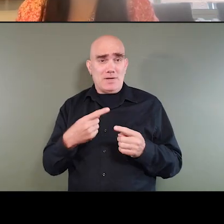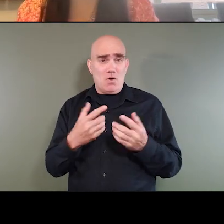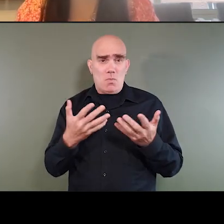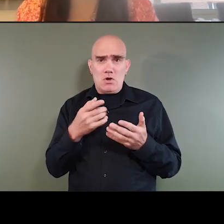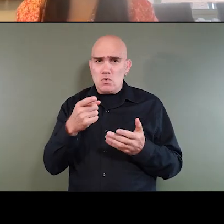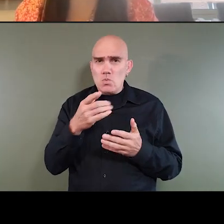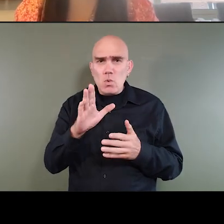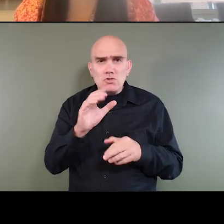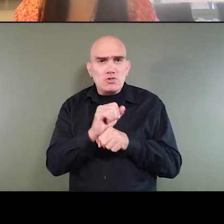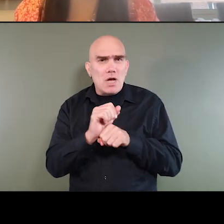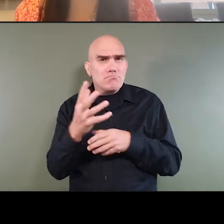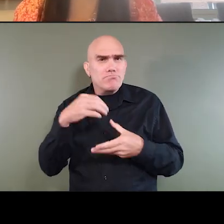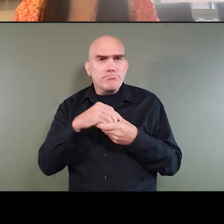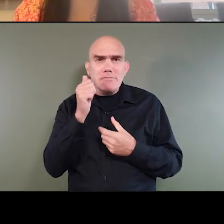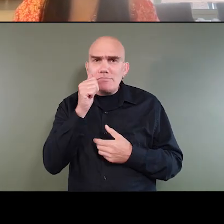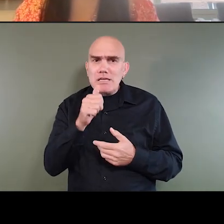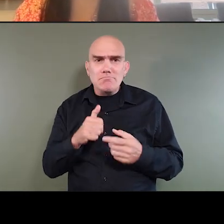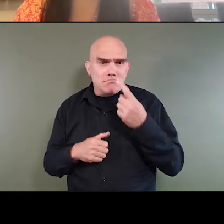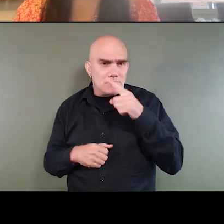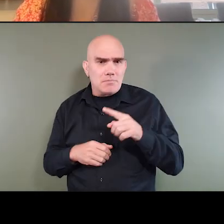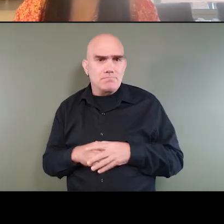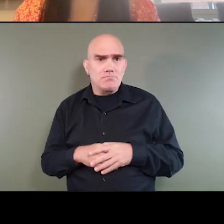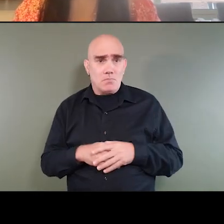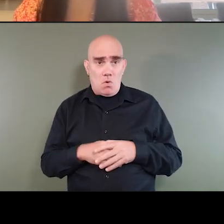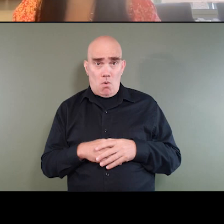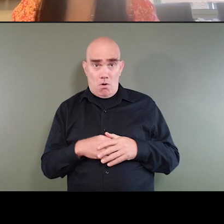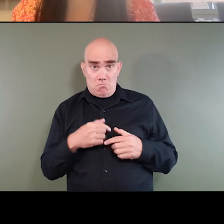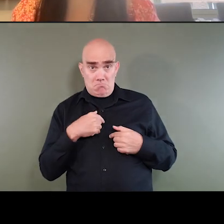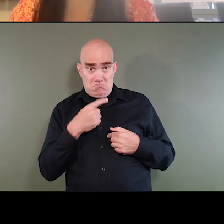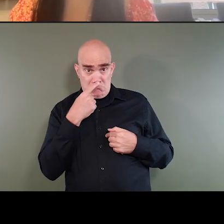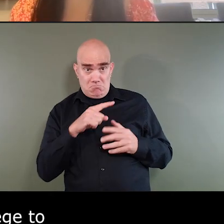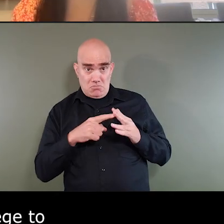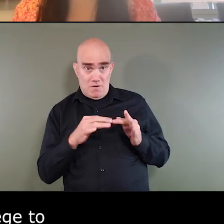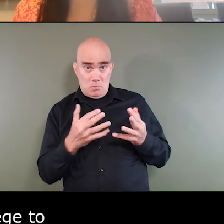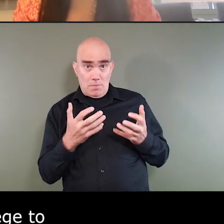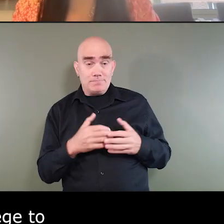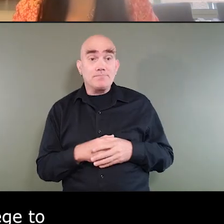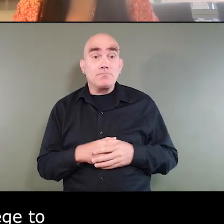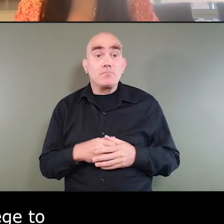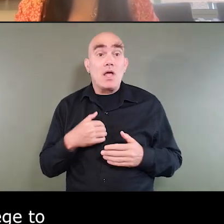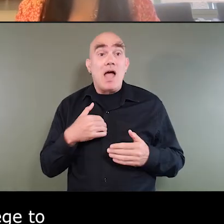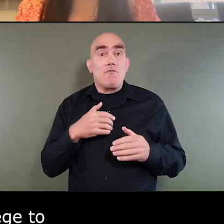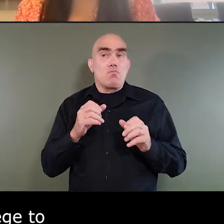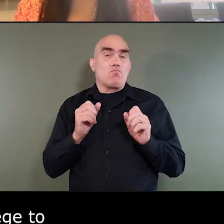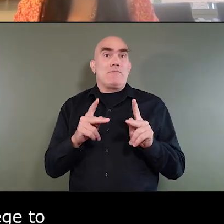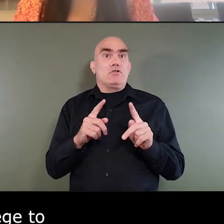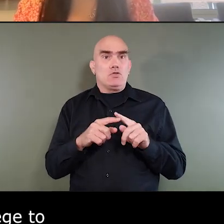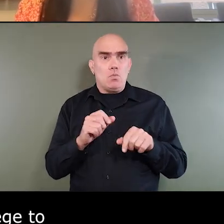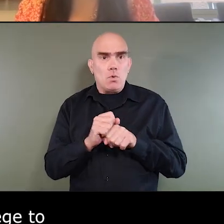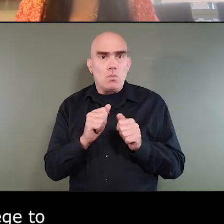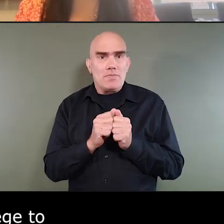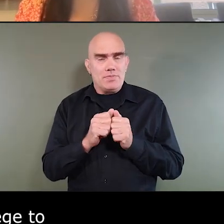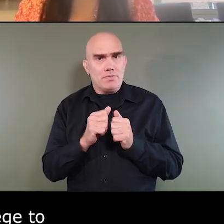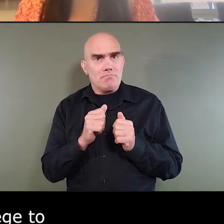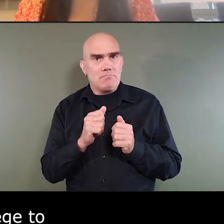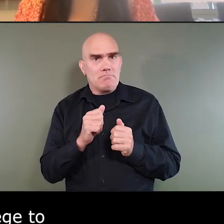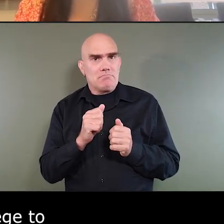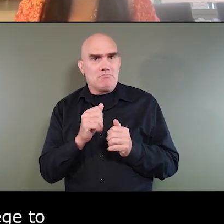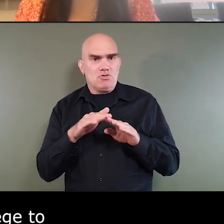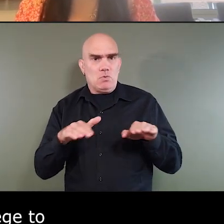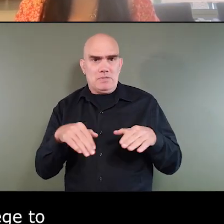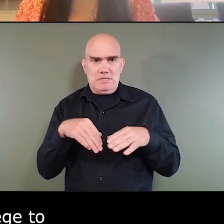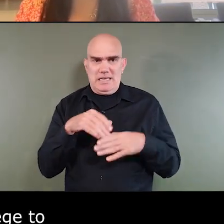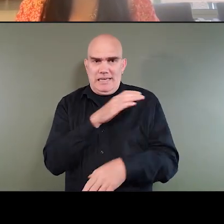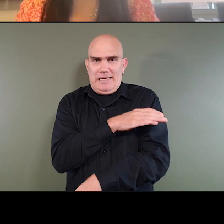job entails on a daily basis? Sure, I can start if you like. So I have the privilege to work clinically